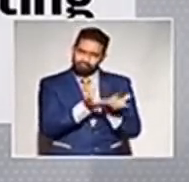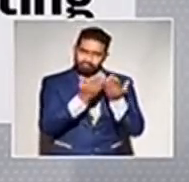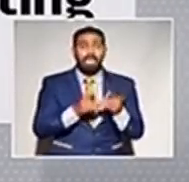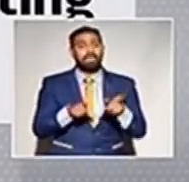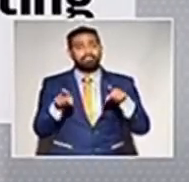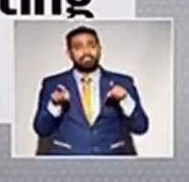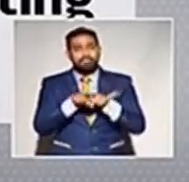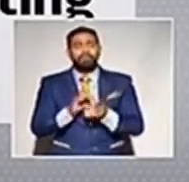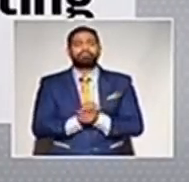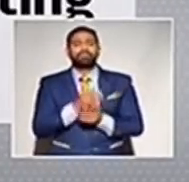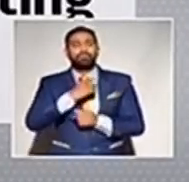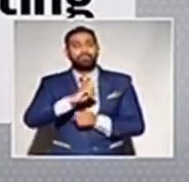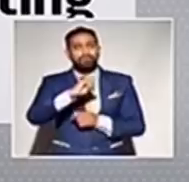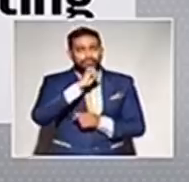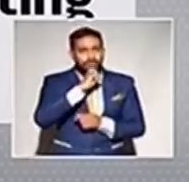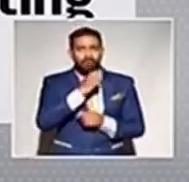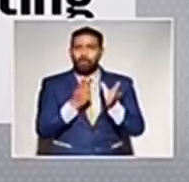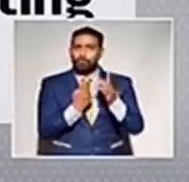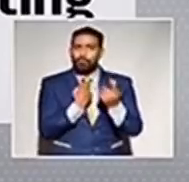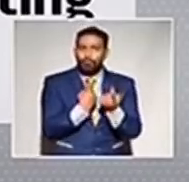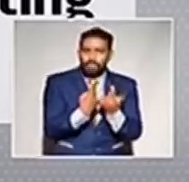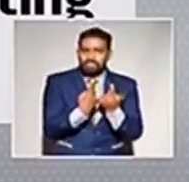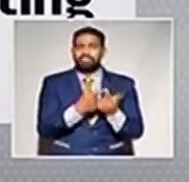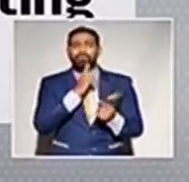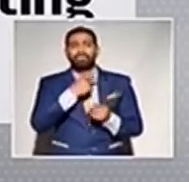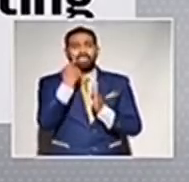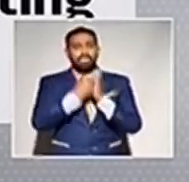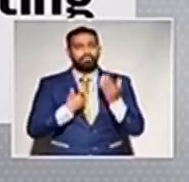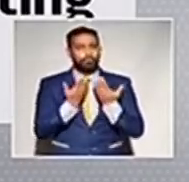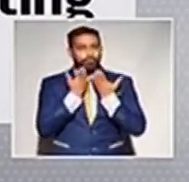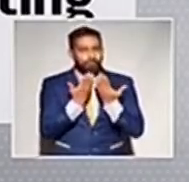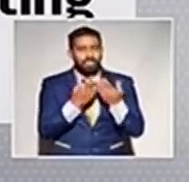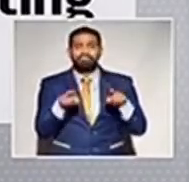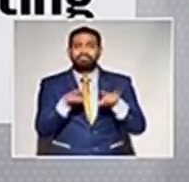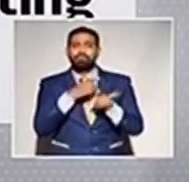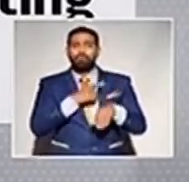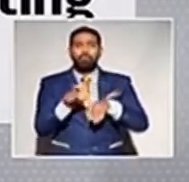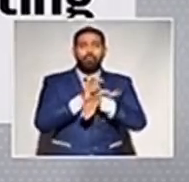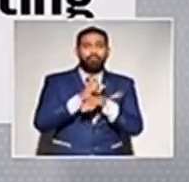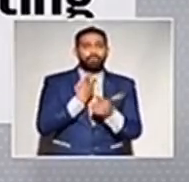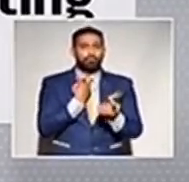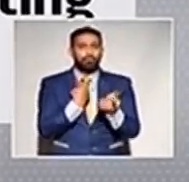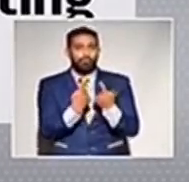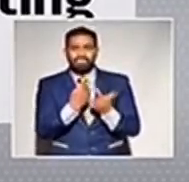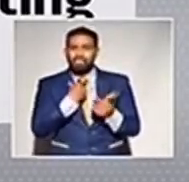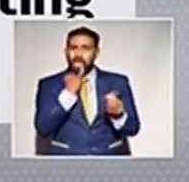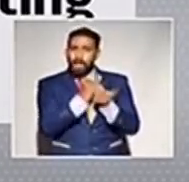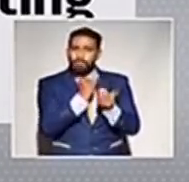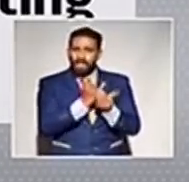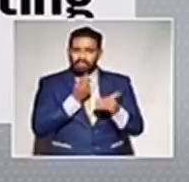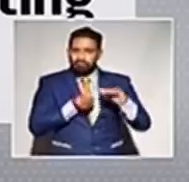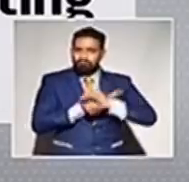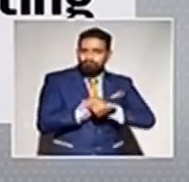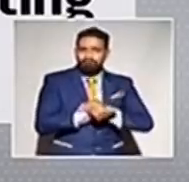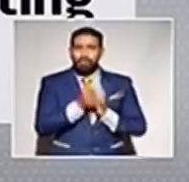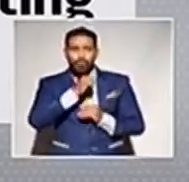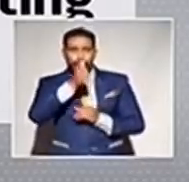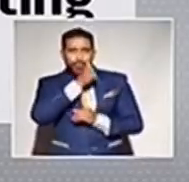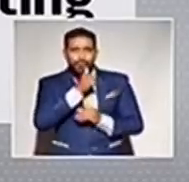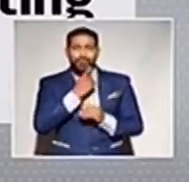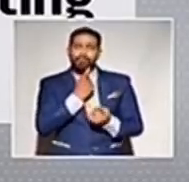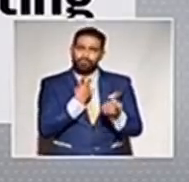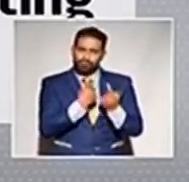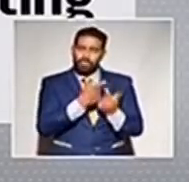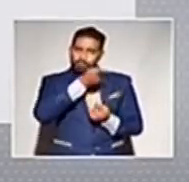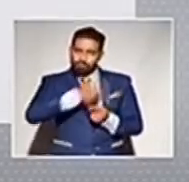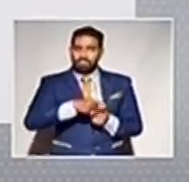Auditor General, Attorney General and the Commission to investigate allegations of bribery or or corruption, which are key for economic growth and